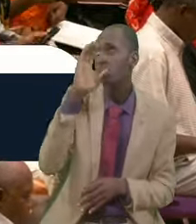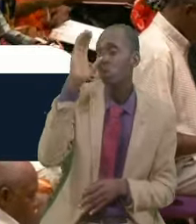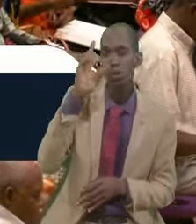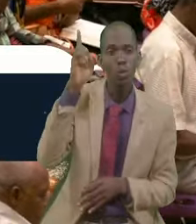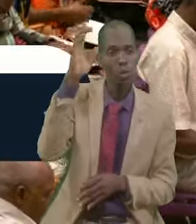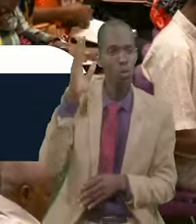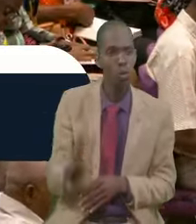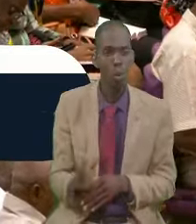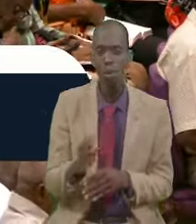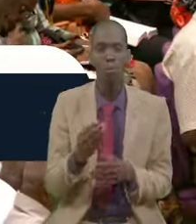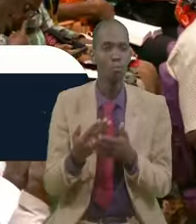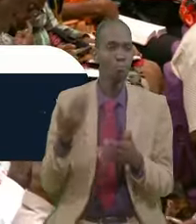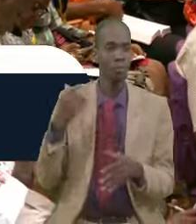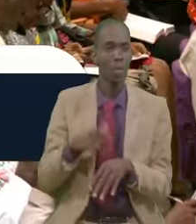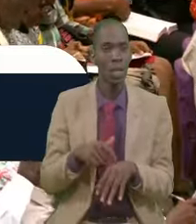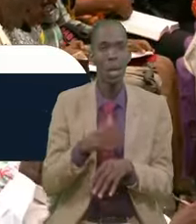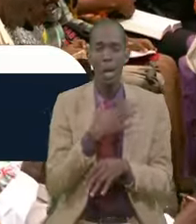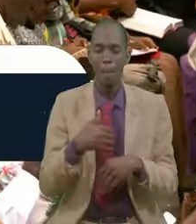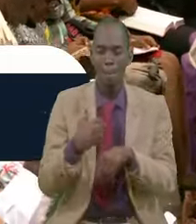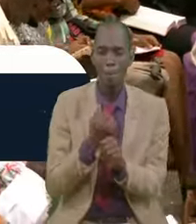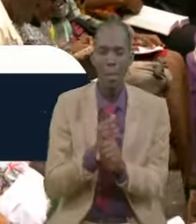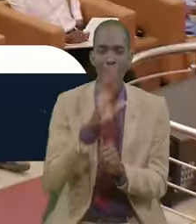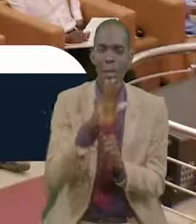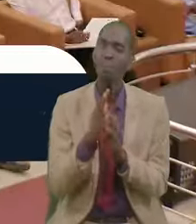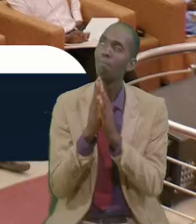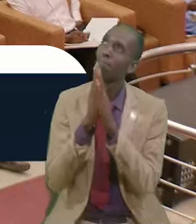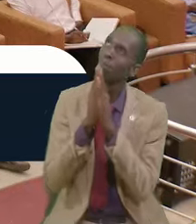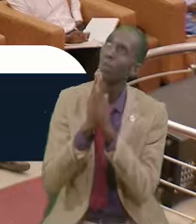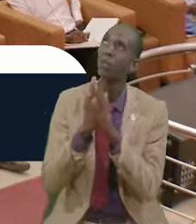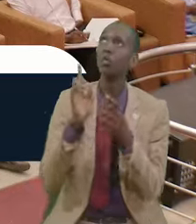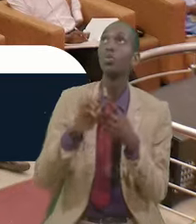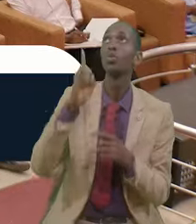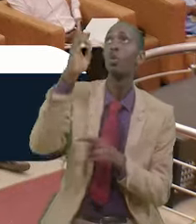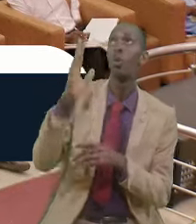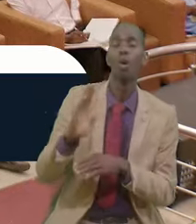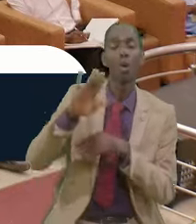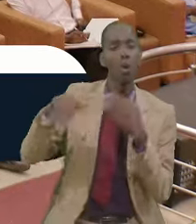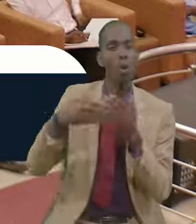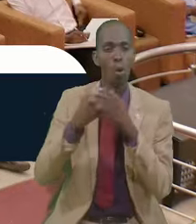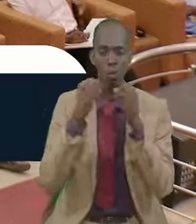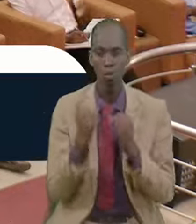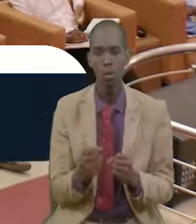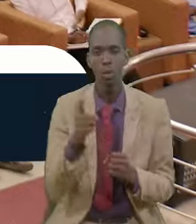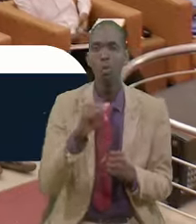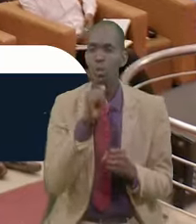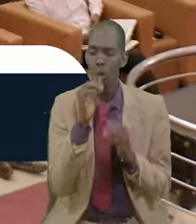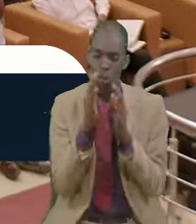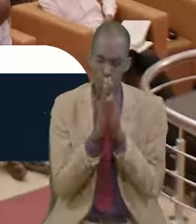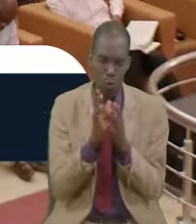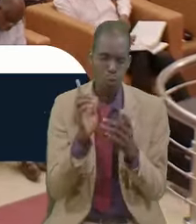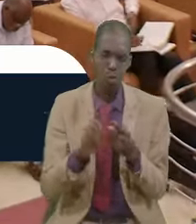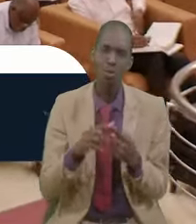betimes and make thy supplication to the Almighty. You're not praying tonight to a weak God,